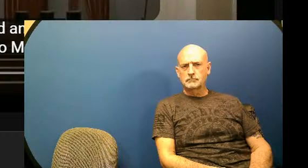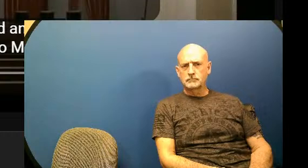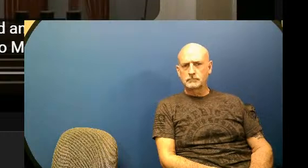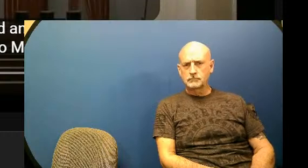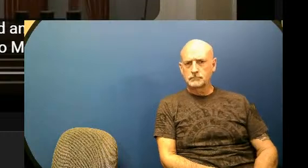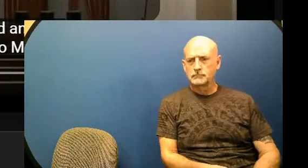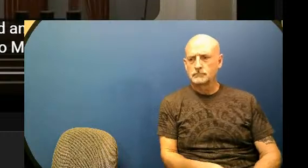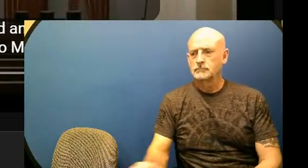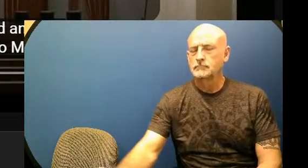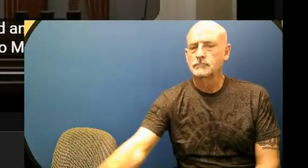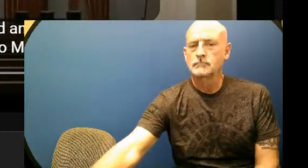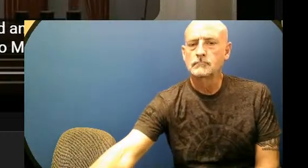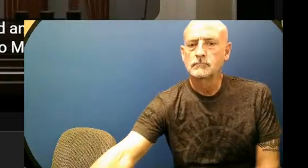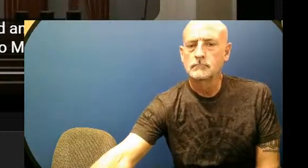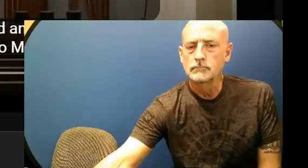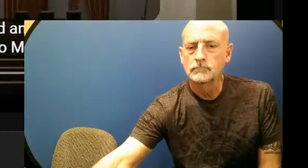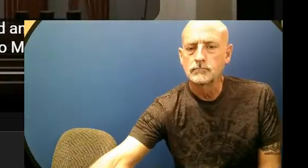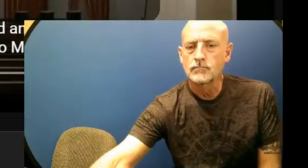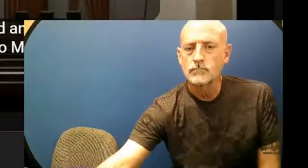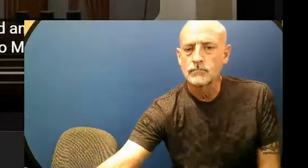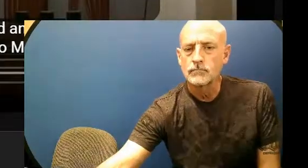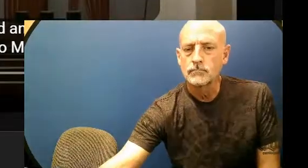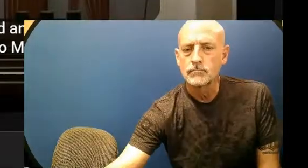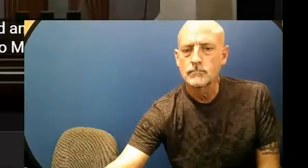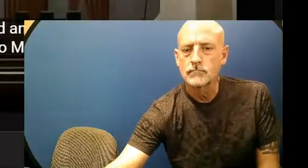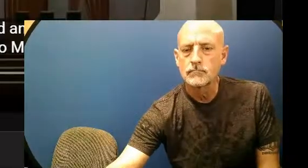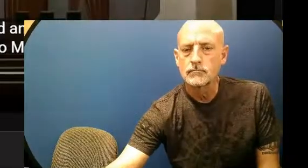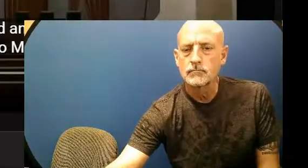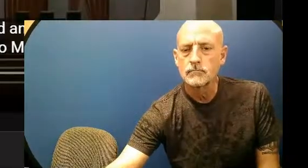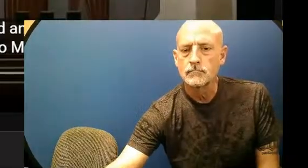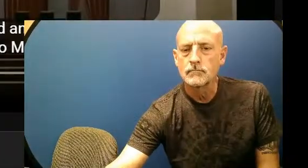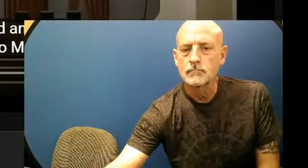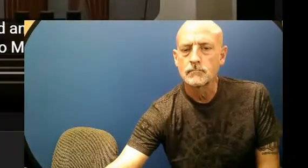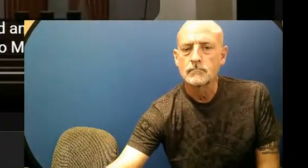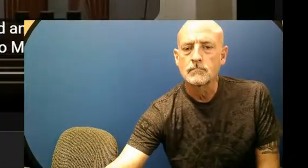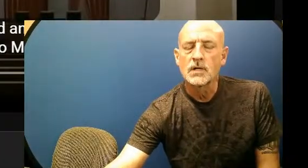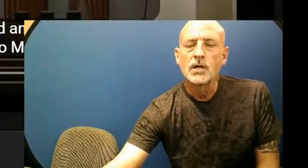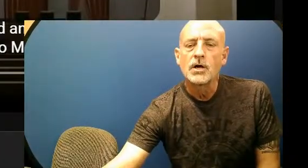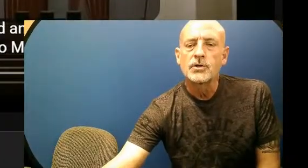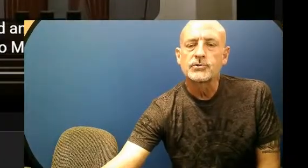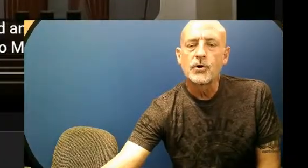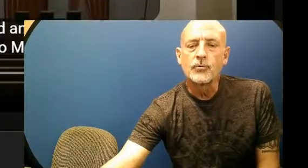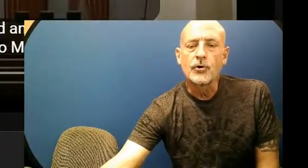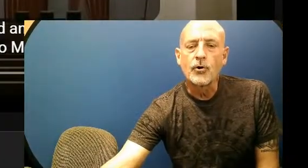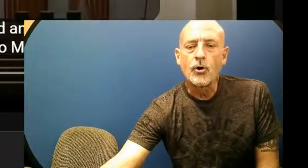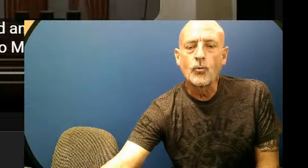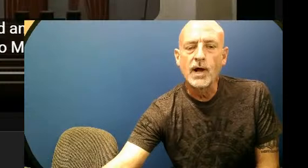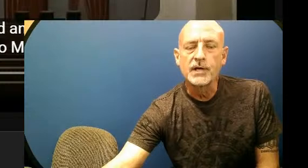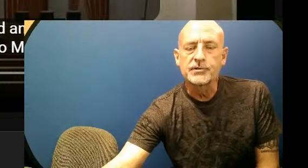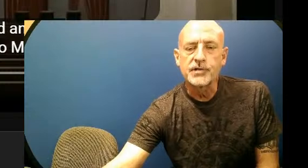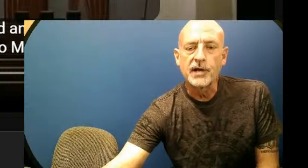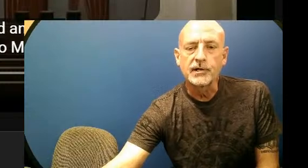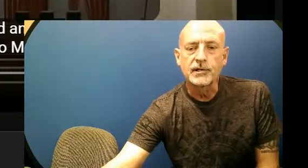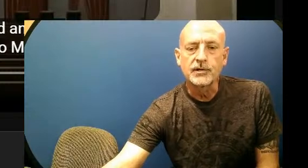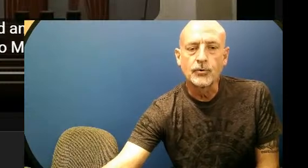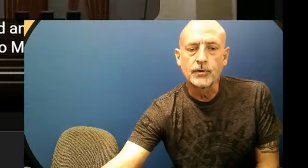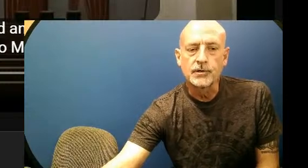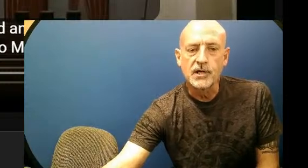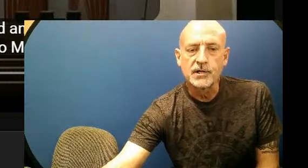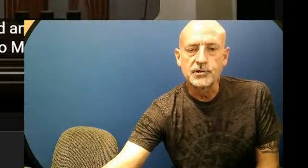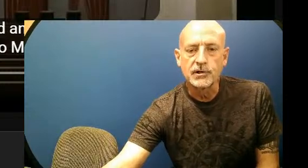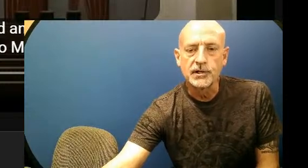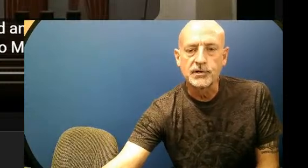global content. So, for example, there are videos created in the United States. So there are ways, technically